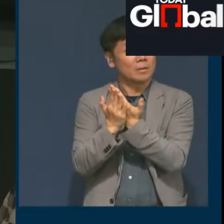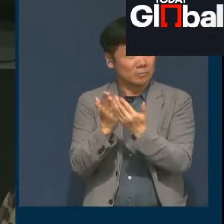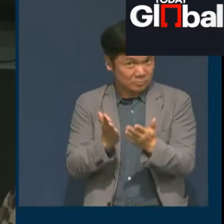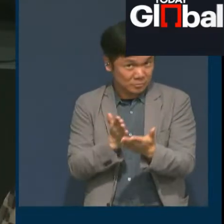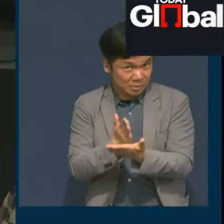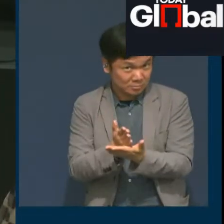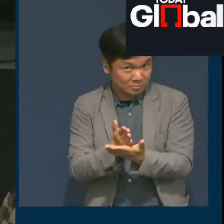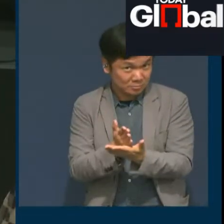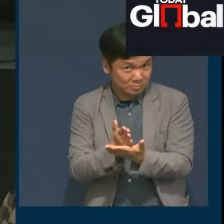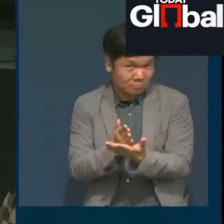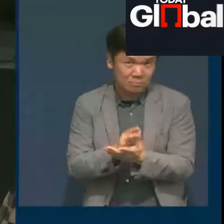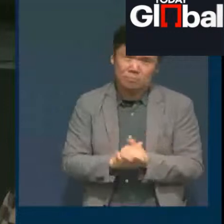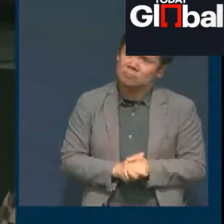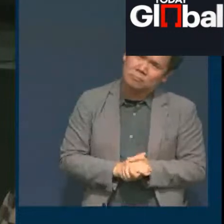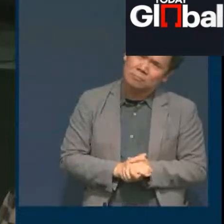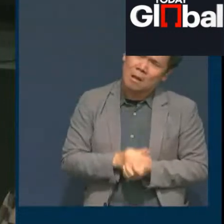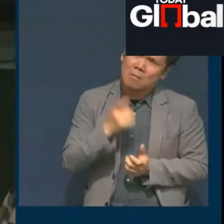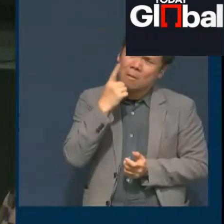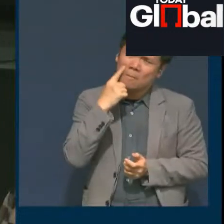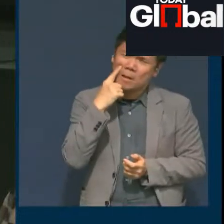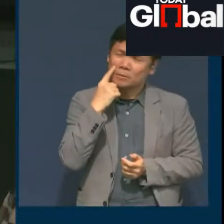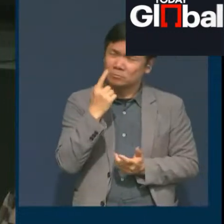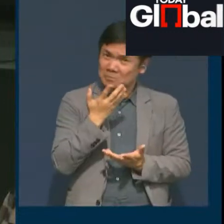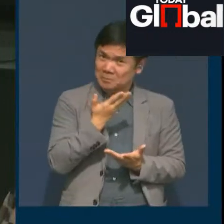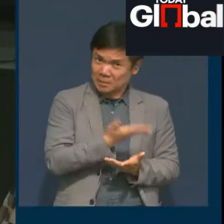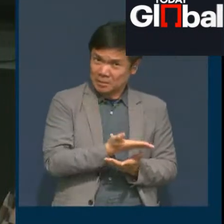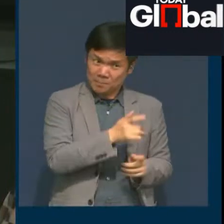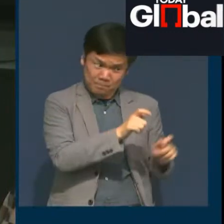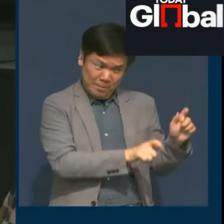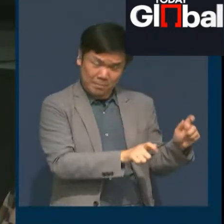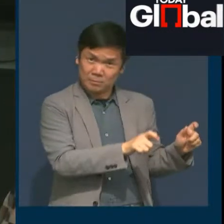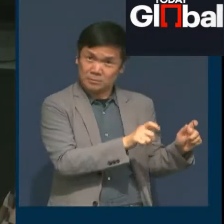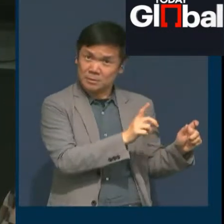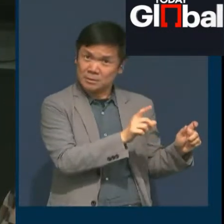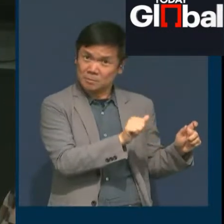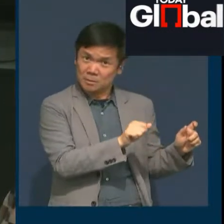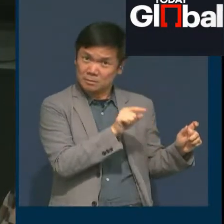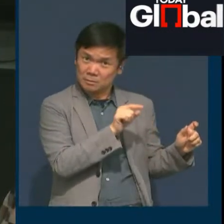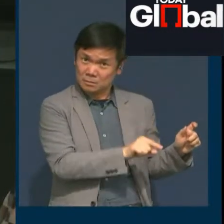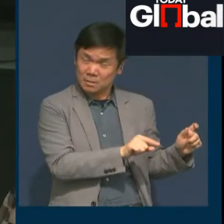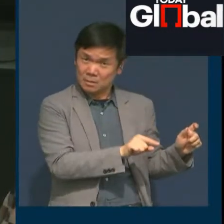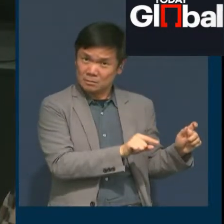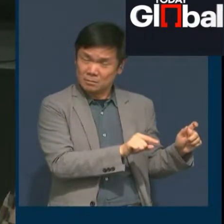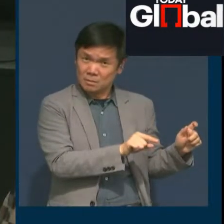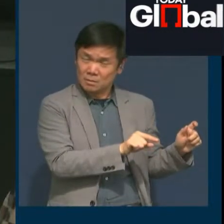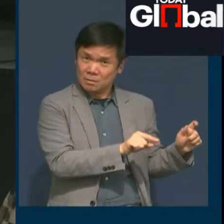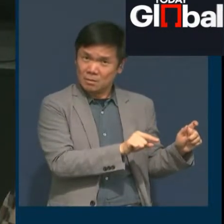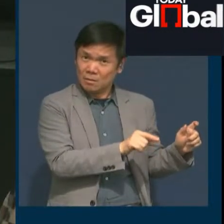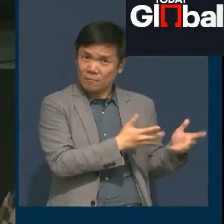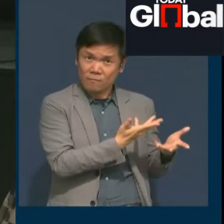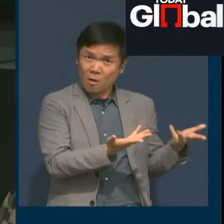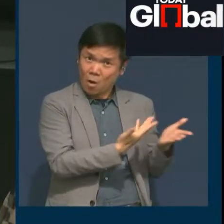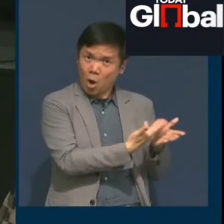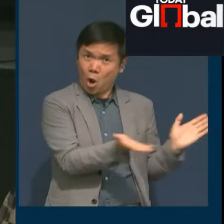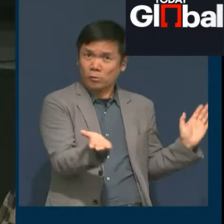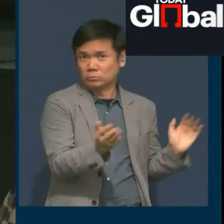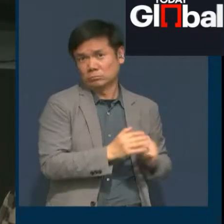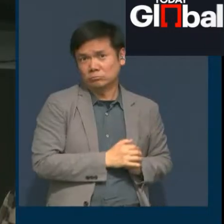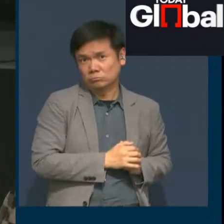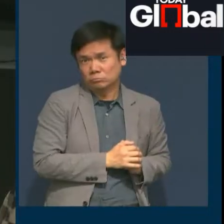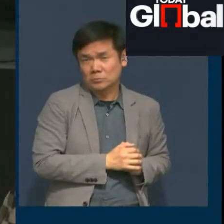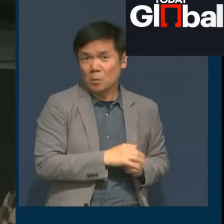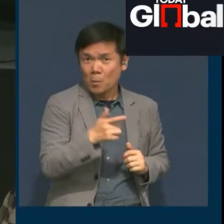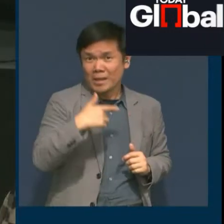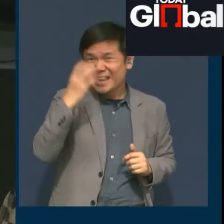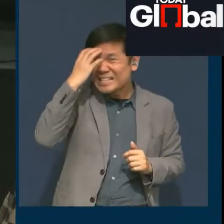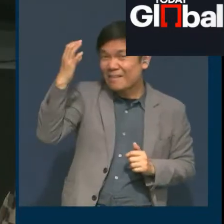will show that the state is interested in persons as well as especially persons with disabilities, and that the state is taking all the efforts